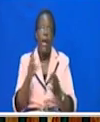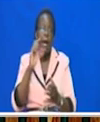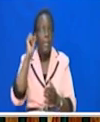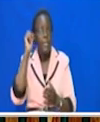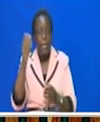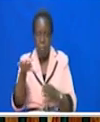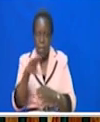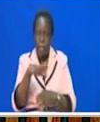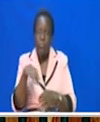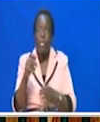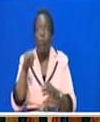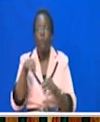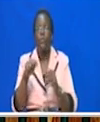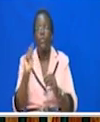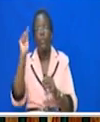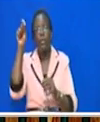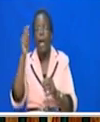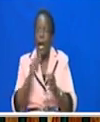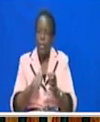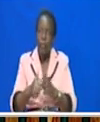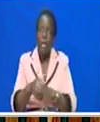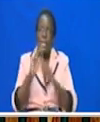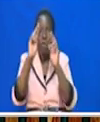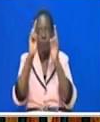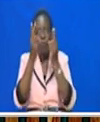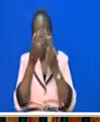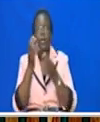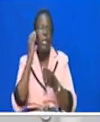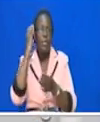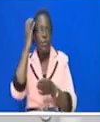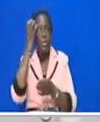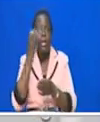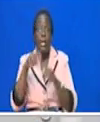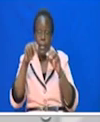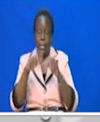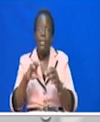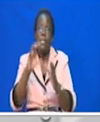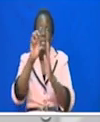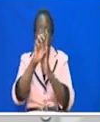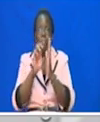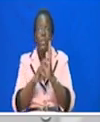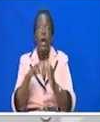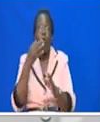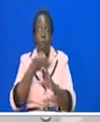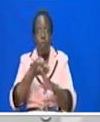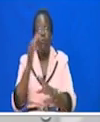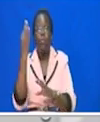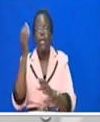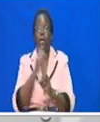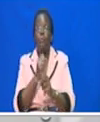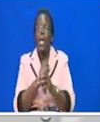question as far as the topic is concerned. This is chapter 2 of Form 3 work under